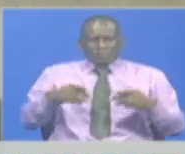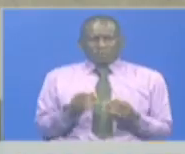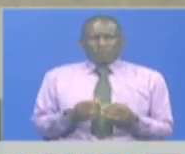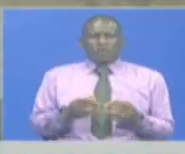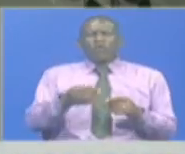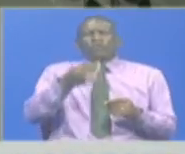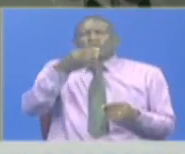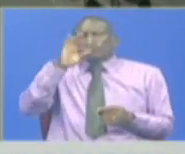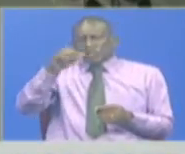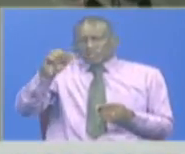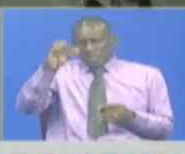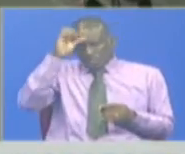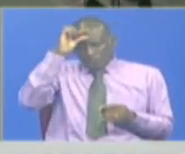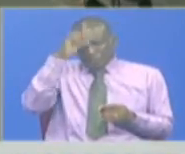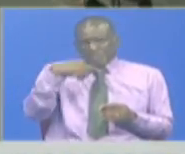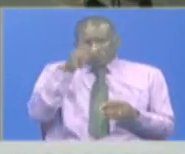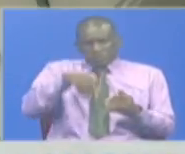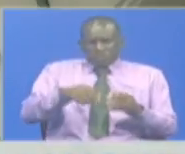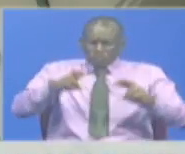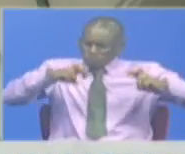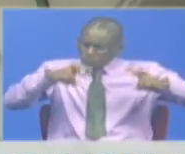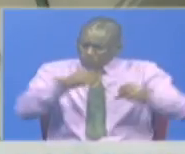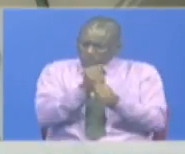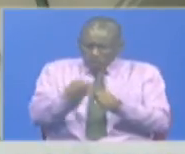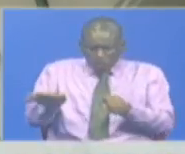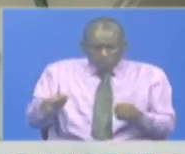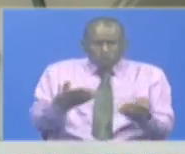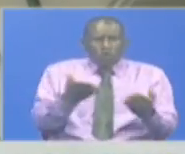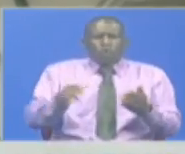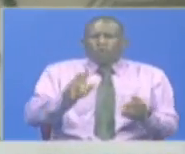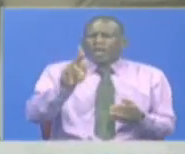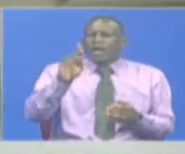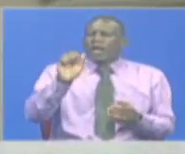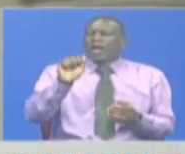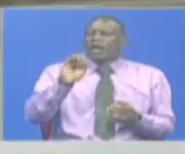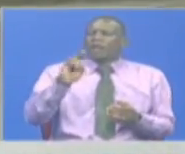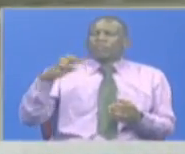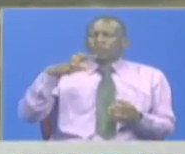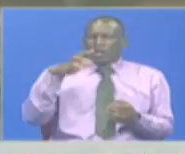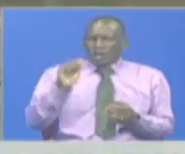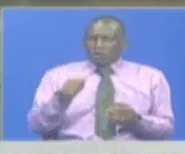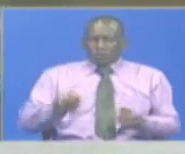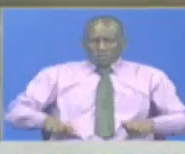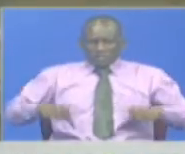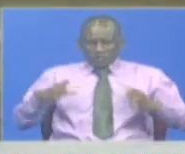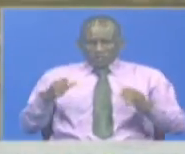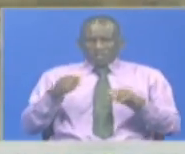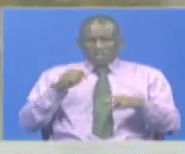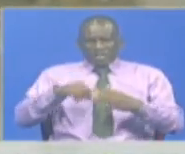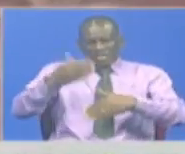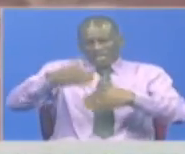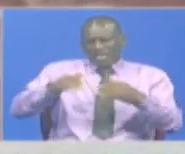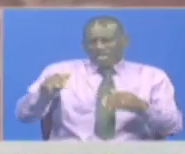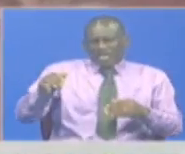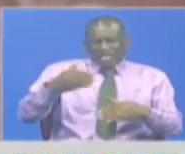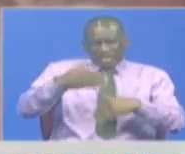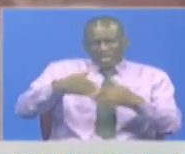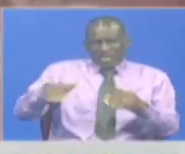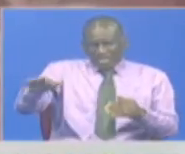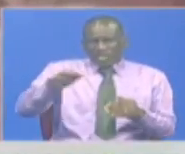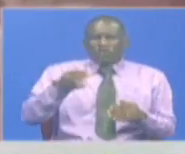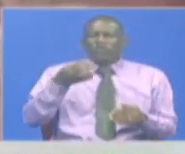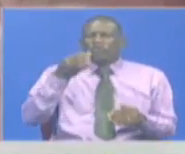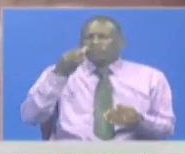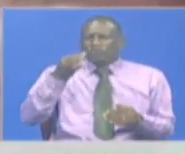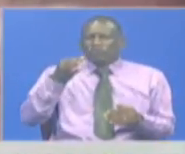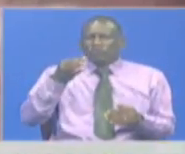operation was carried out at dawn, where Kabuga was living under a false identity in Agnières-sur-Seine. Kabuga,